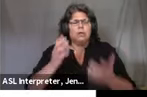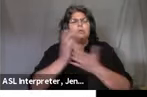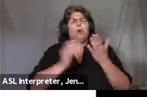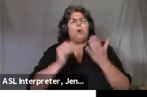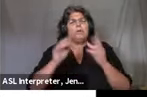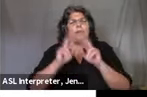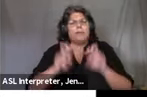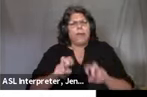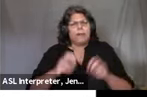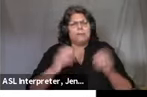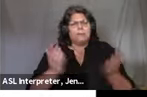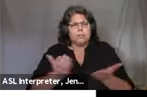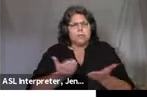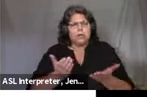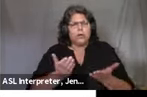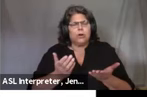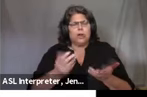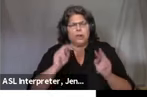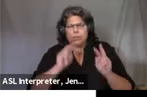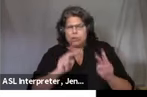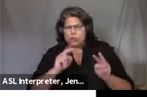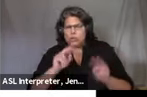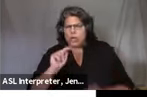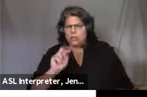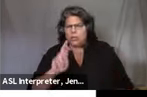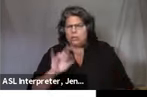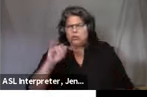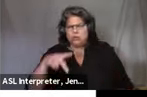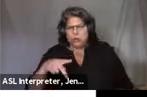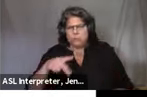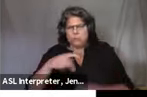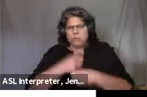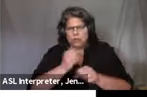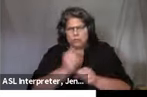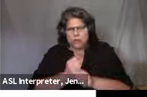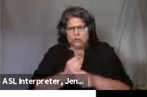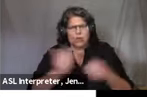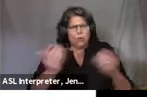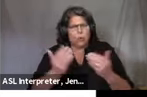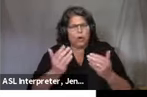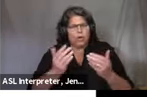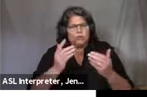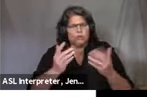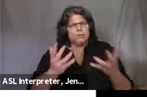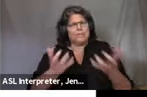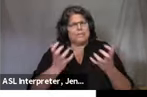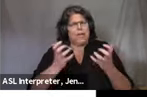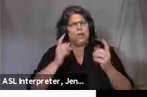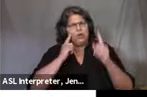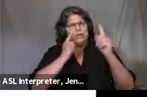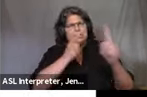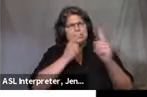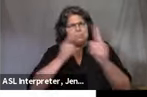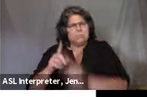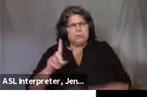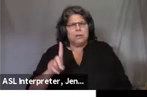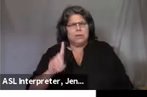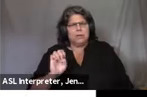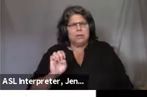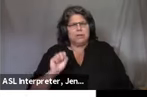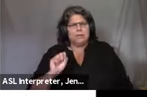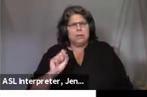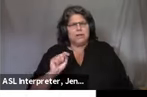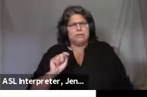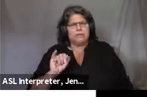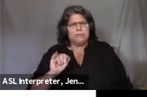has looked into trip generation and desired destinations on either side for each alignment